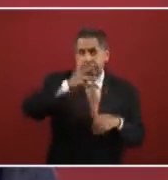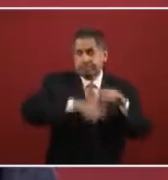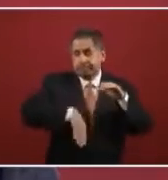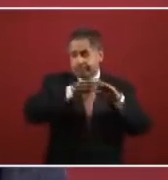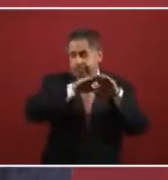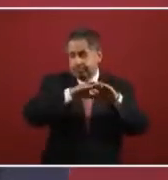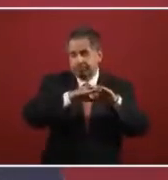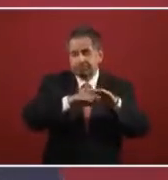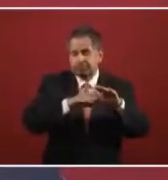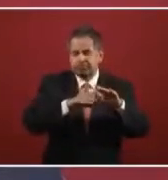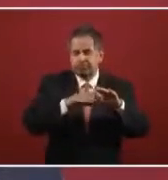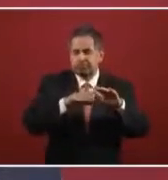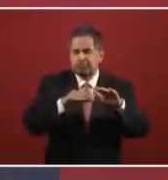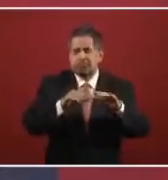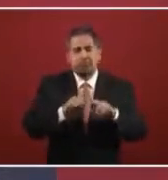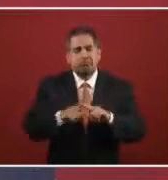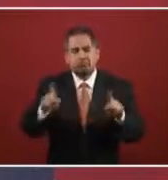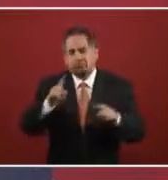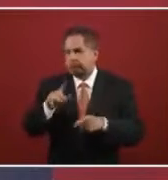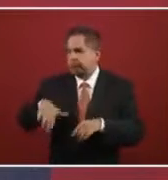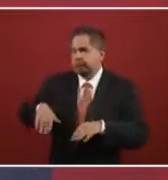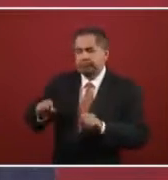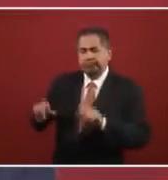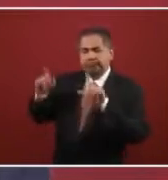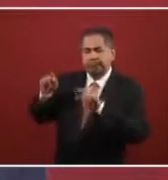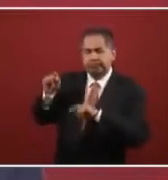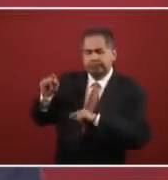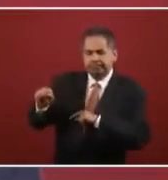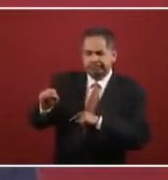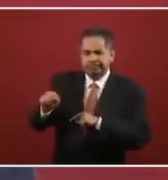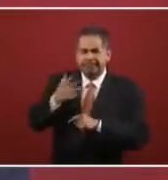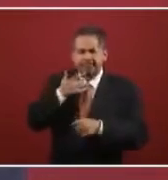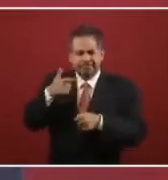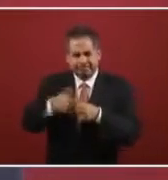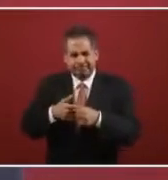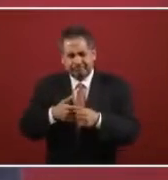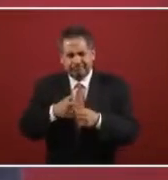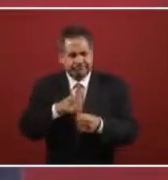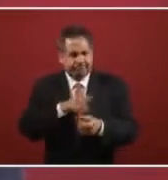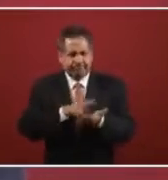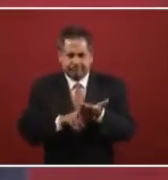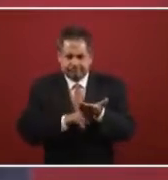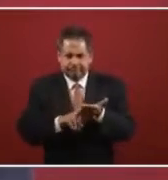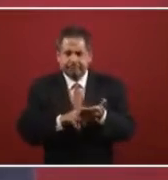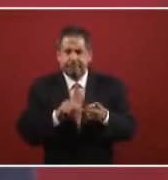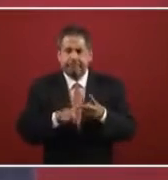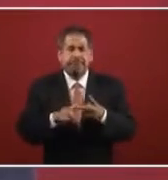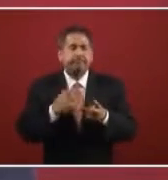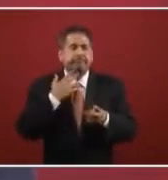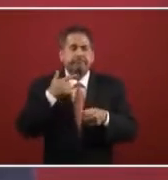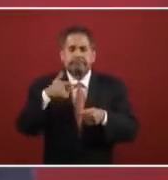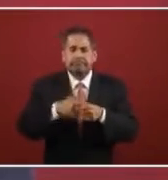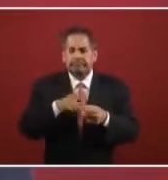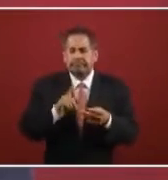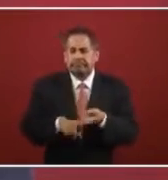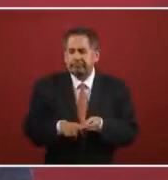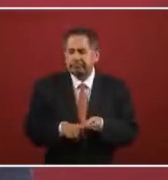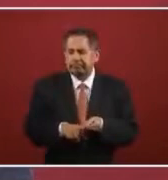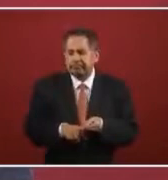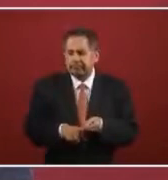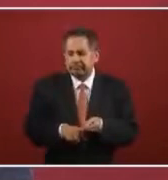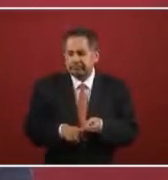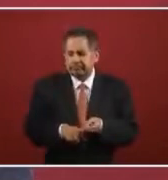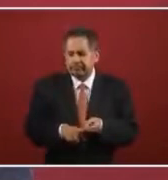el precio al finally the público, highest como lo price pudimos demostrar en la for the gasolina area regular. and the Sí public, lo es en la